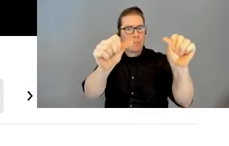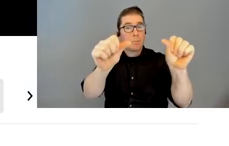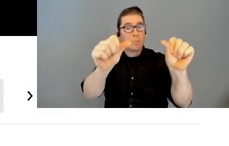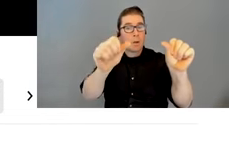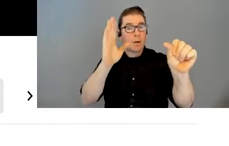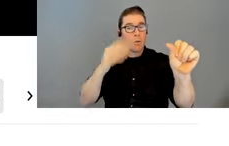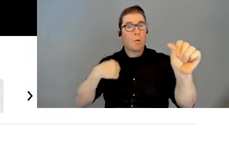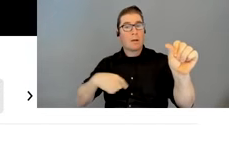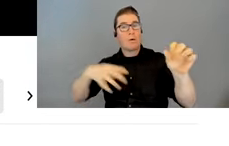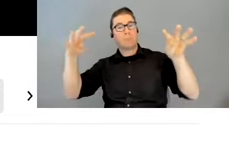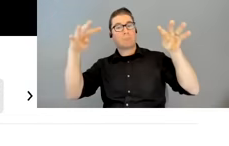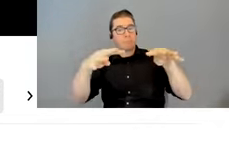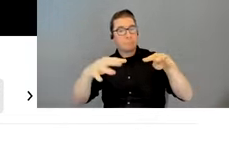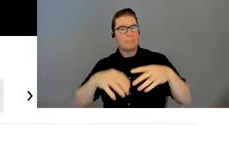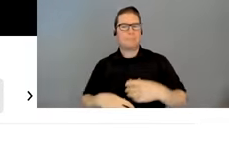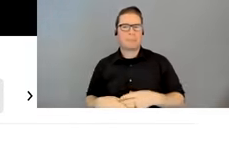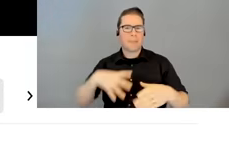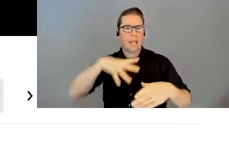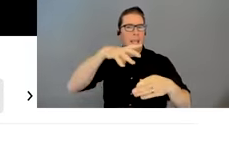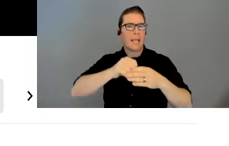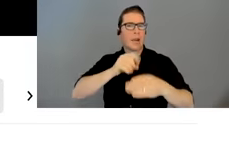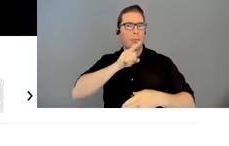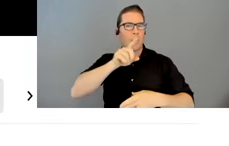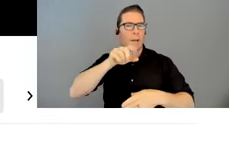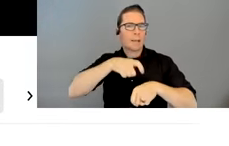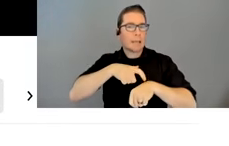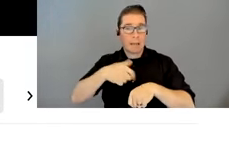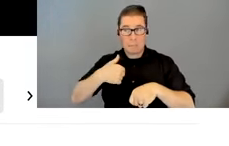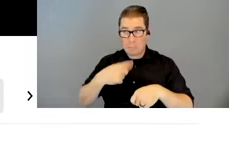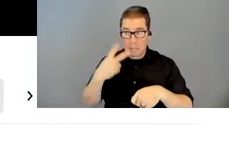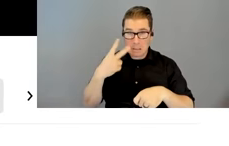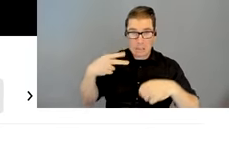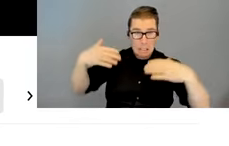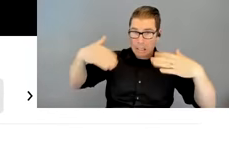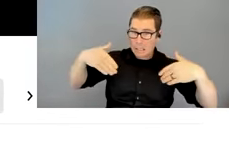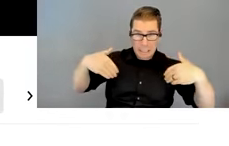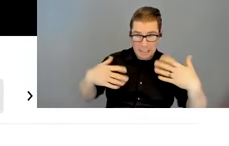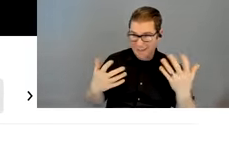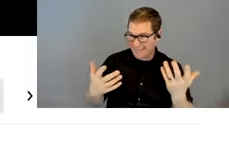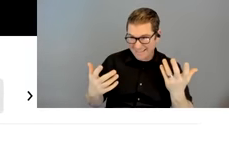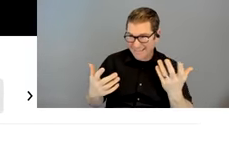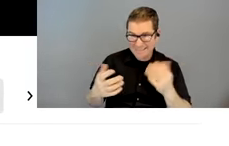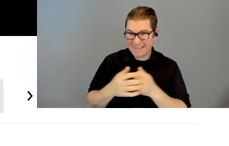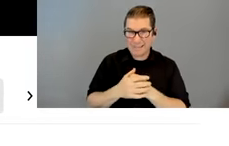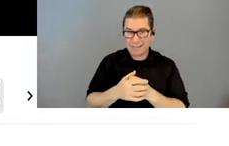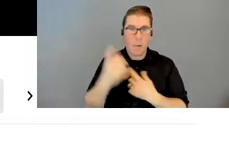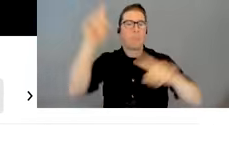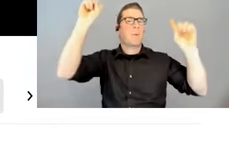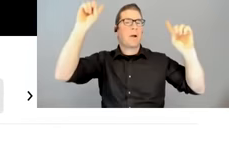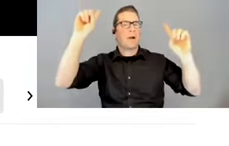see it in real time. I'm not seeing any sticky notes yet. Ah, there I see